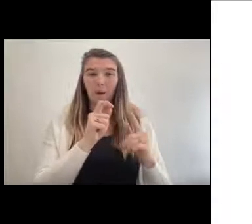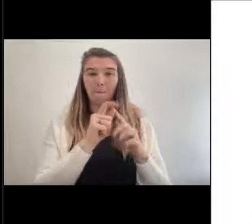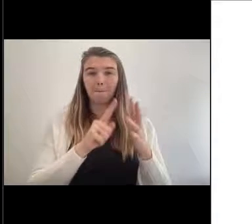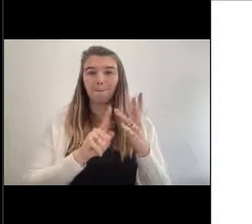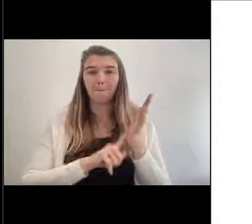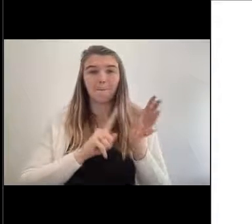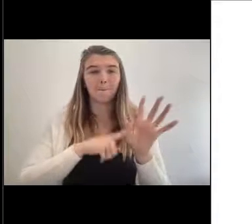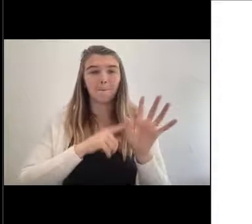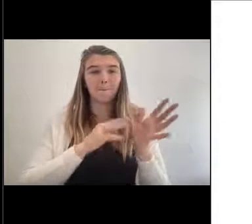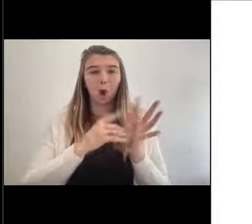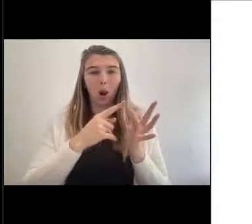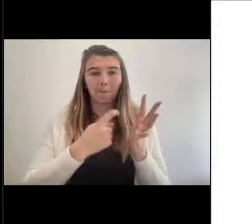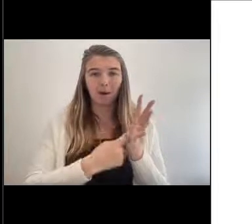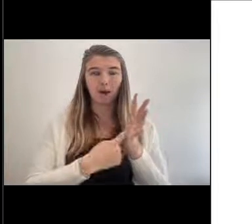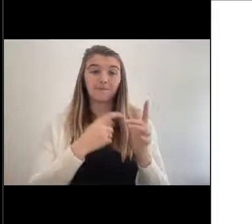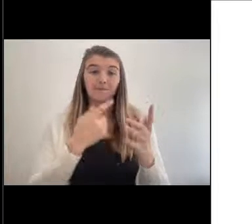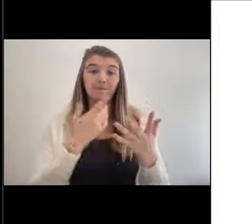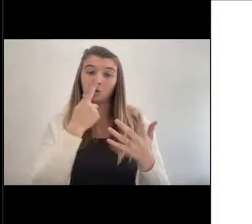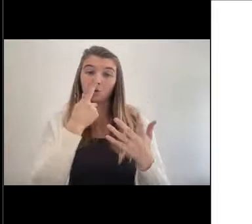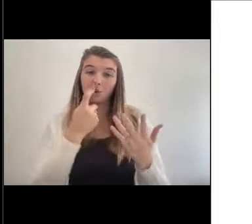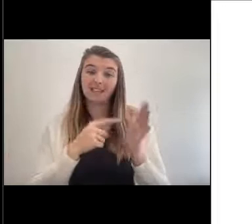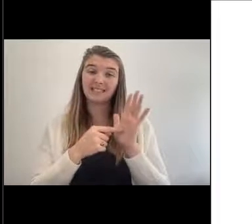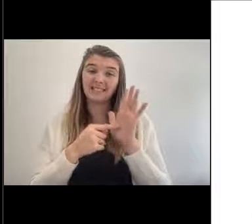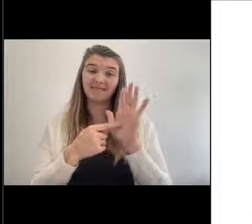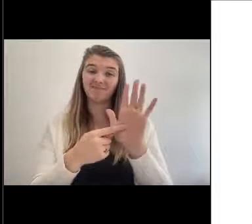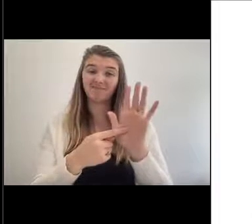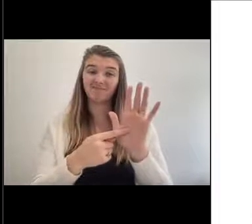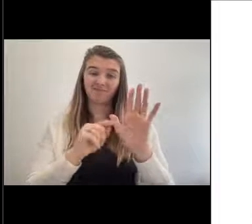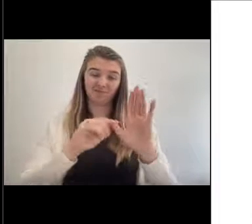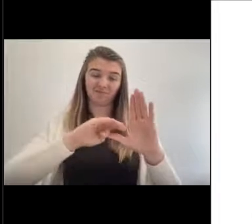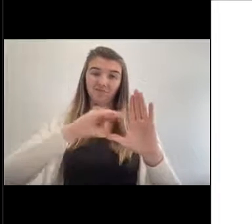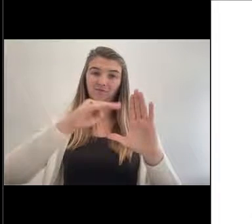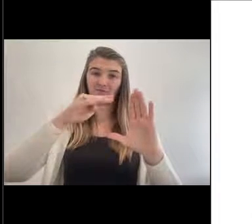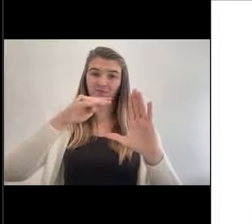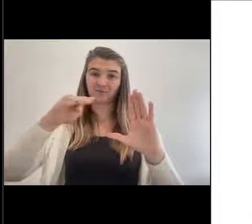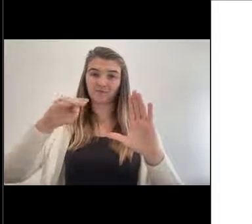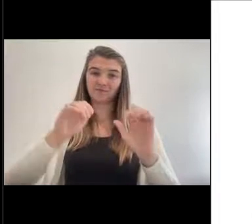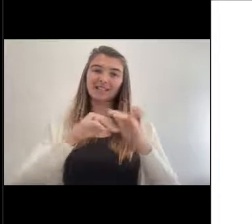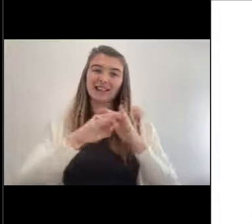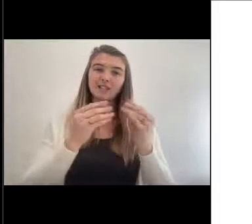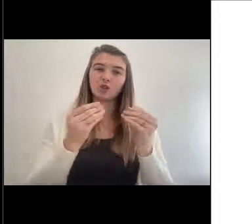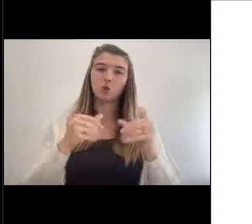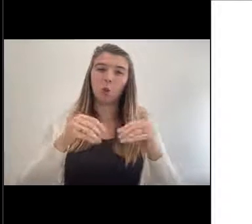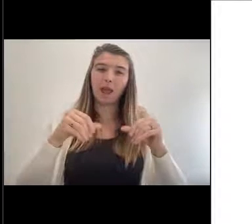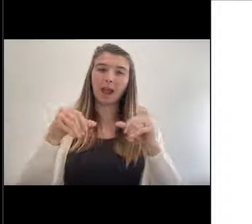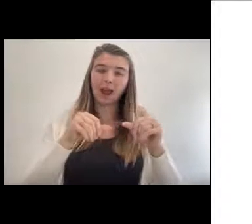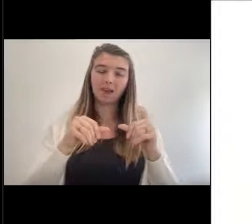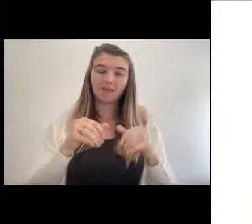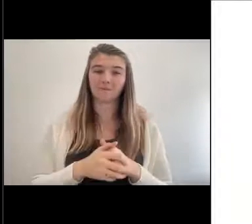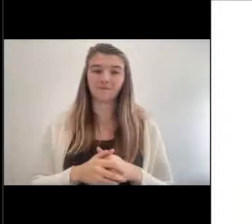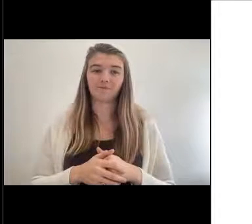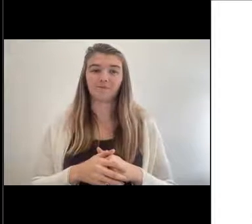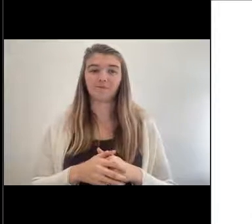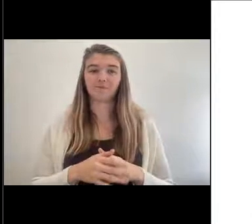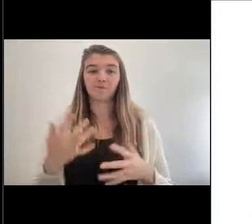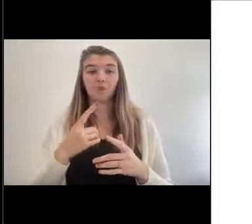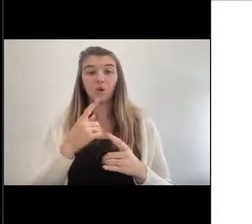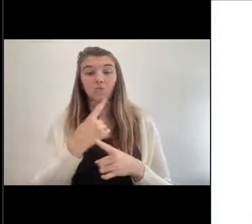environments. And you can see here their behavior in soil. So over 300 days, we were looking at biodegradation,